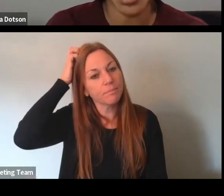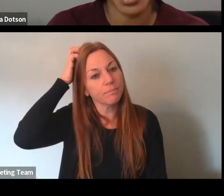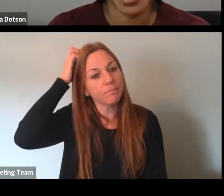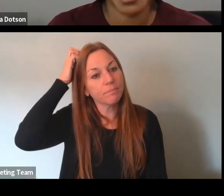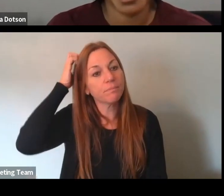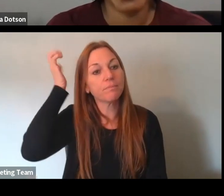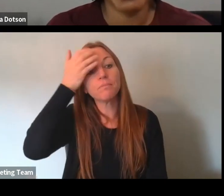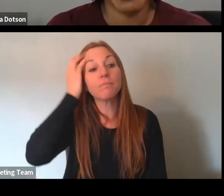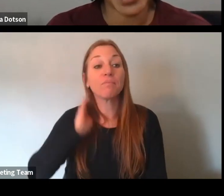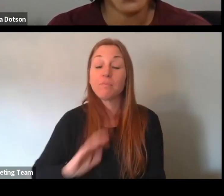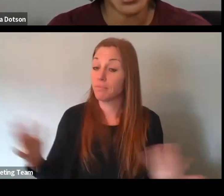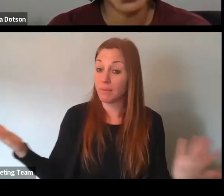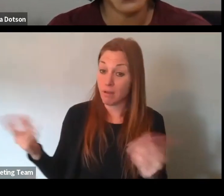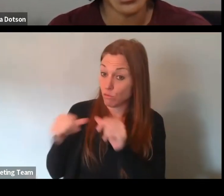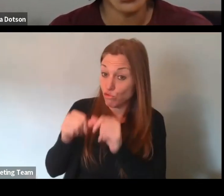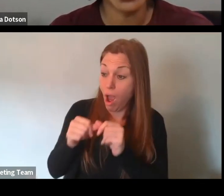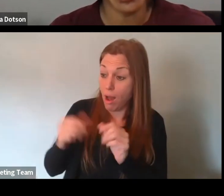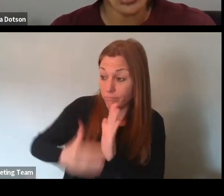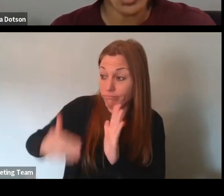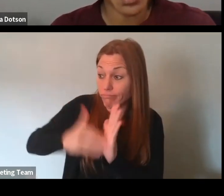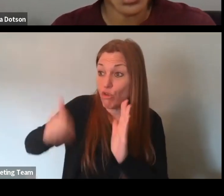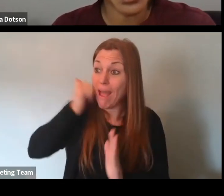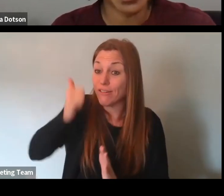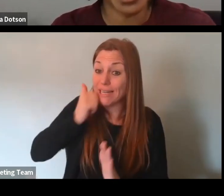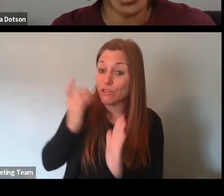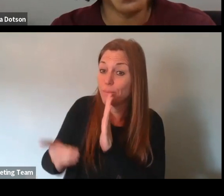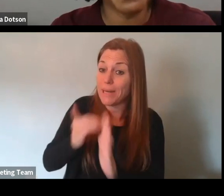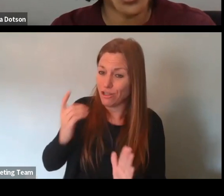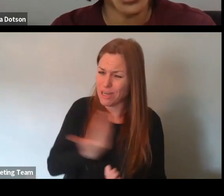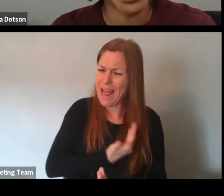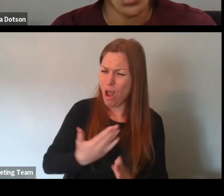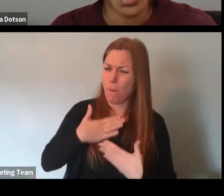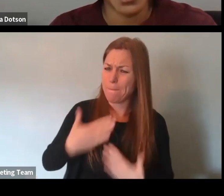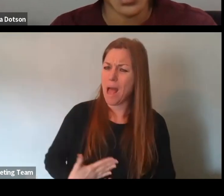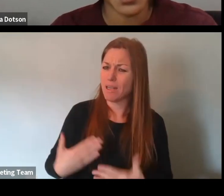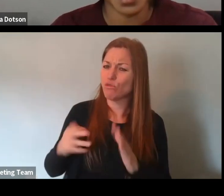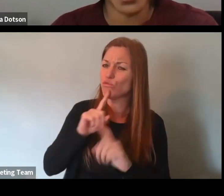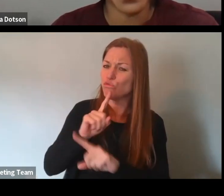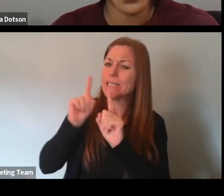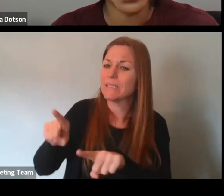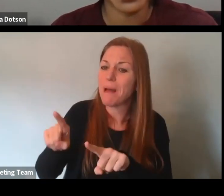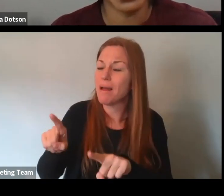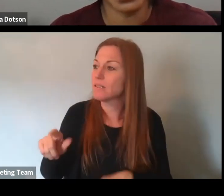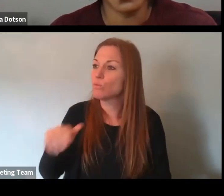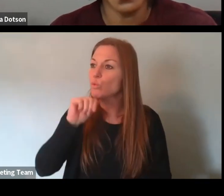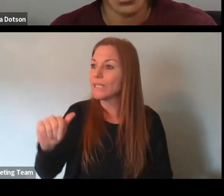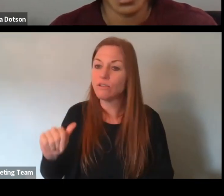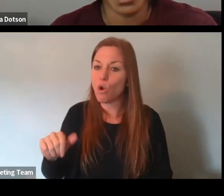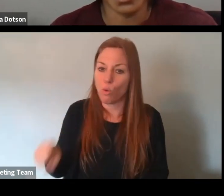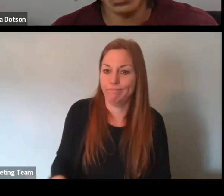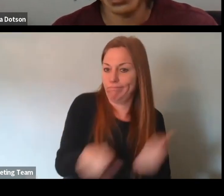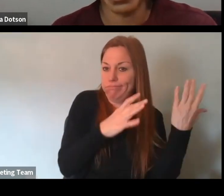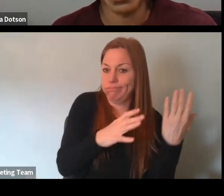kind of carries that discrimination. We have an elevated stress response. So we're feeling